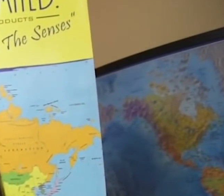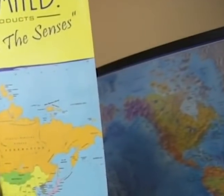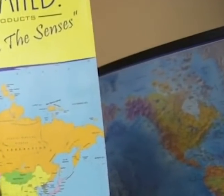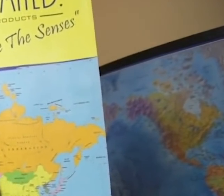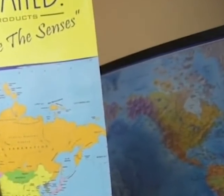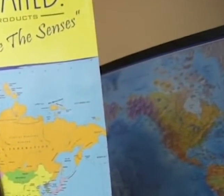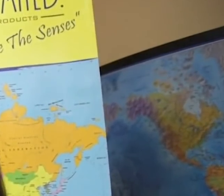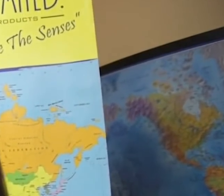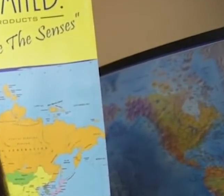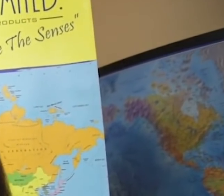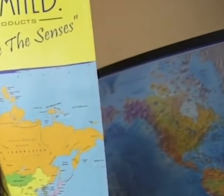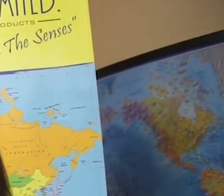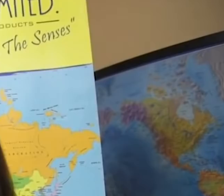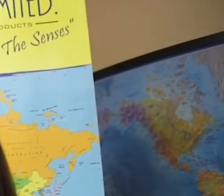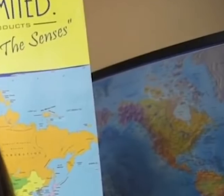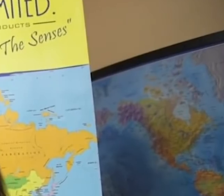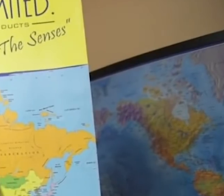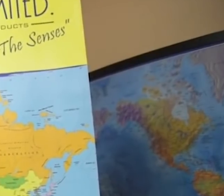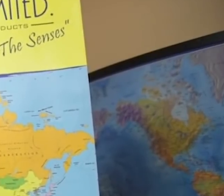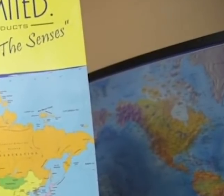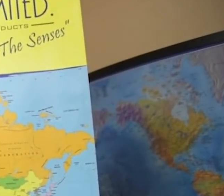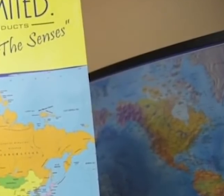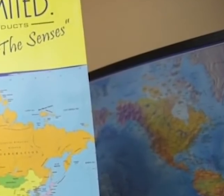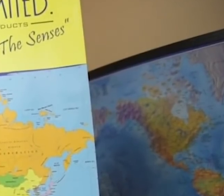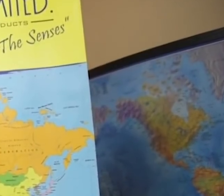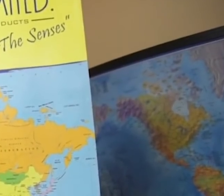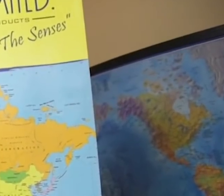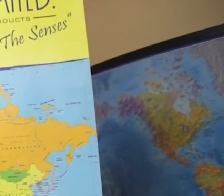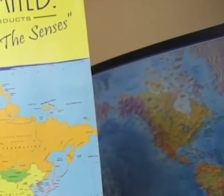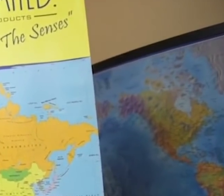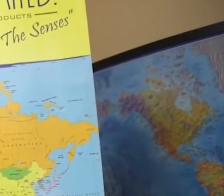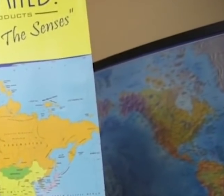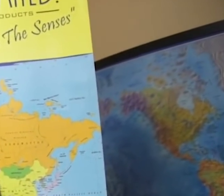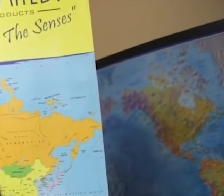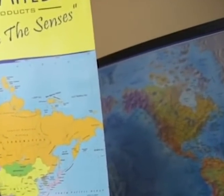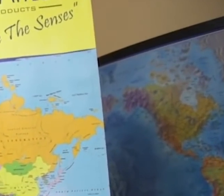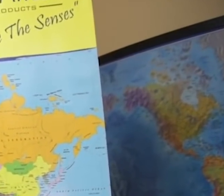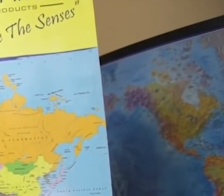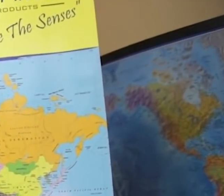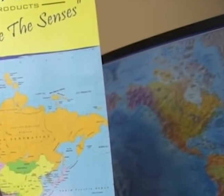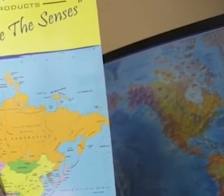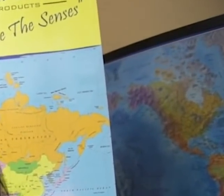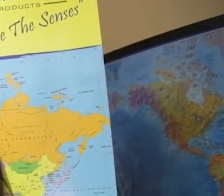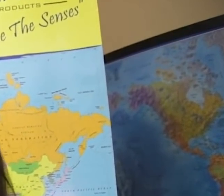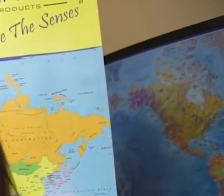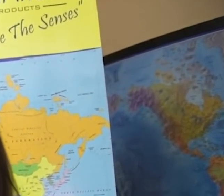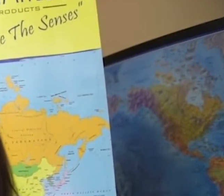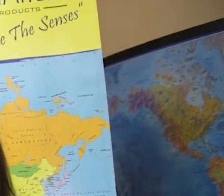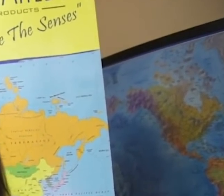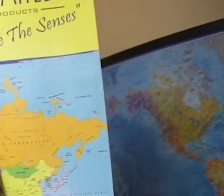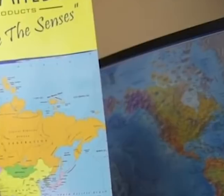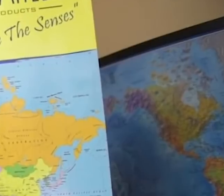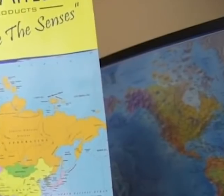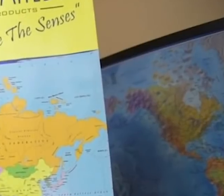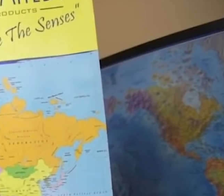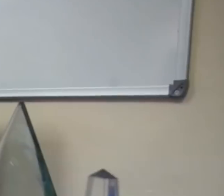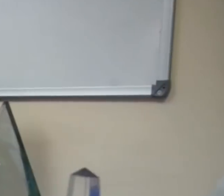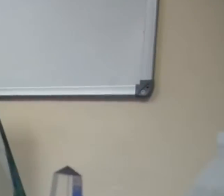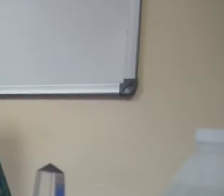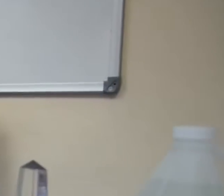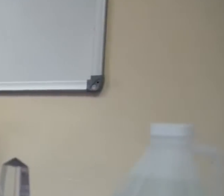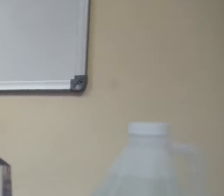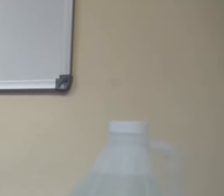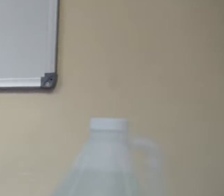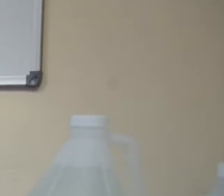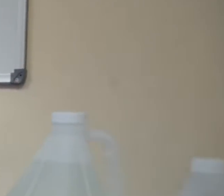very involved in education at all levels. So over the last 6 years, we have been sponsoring various schools.